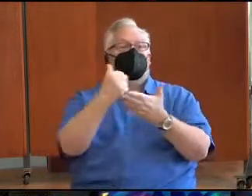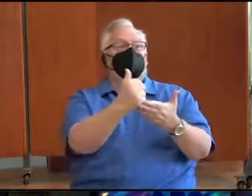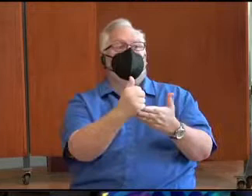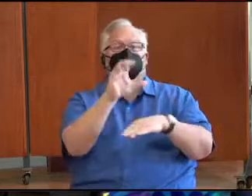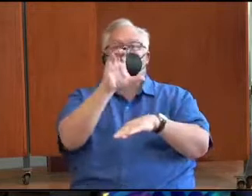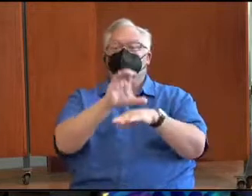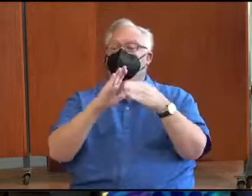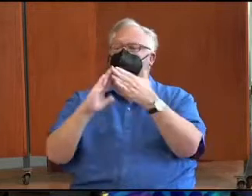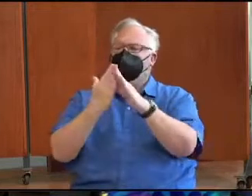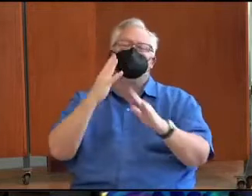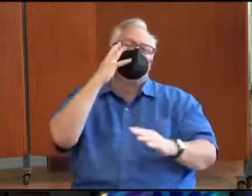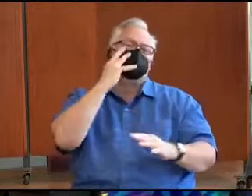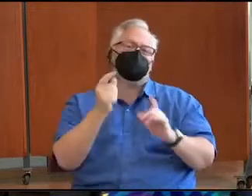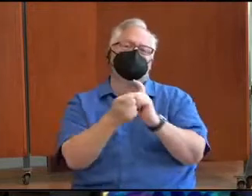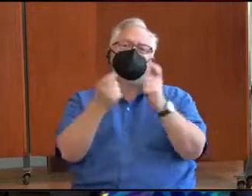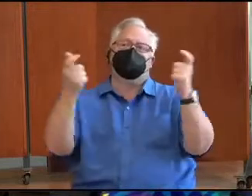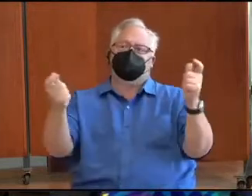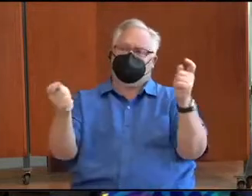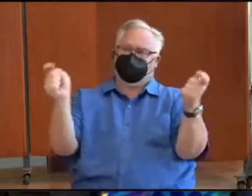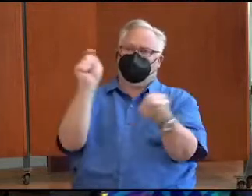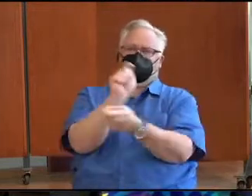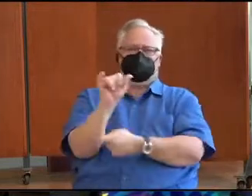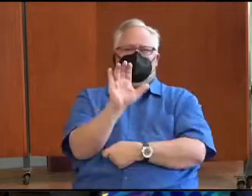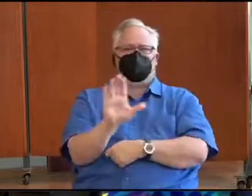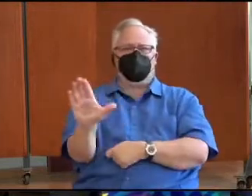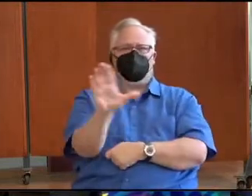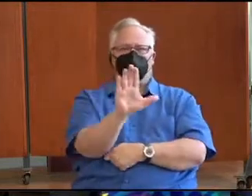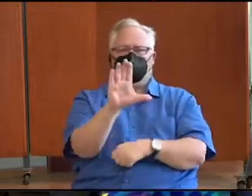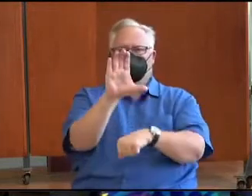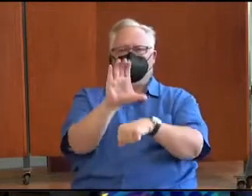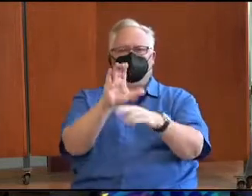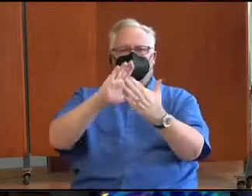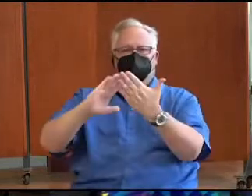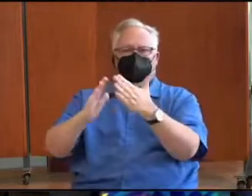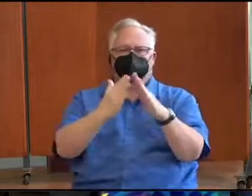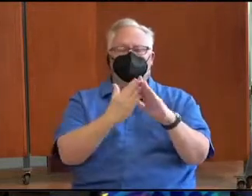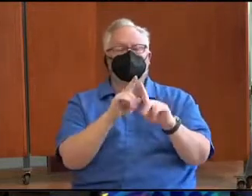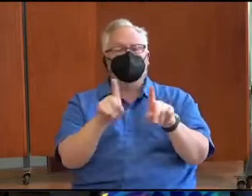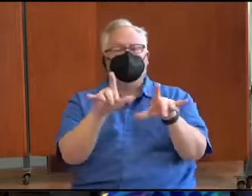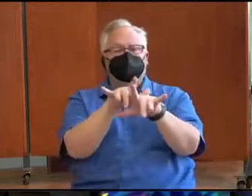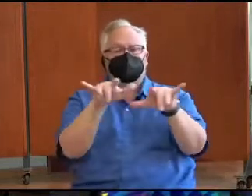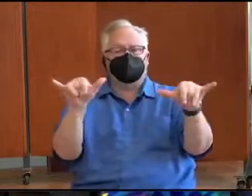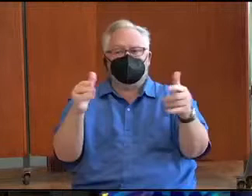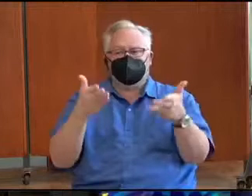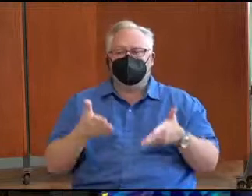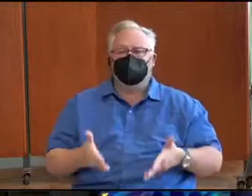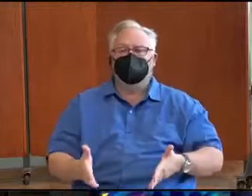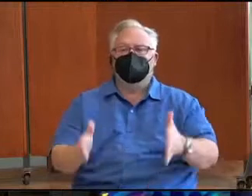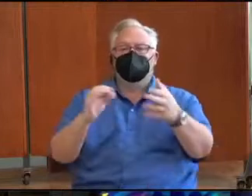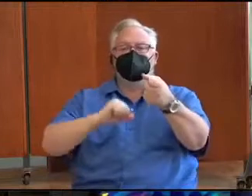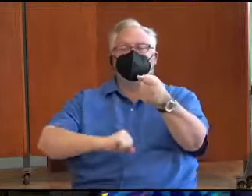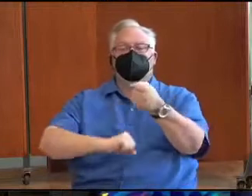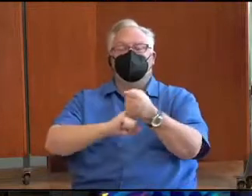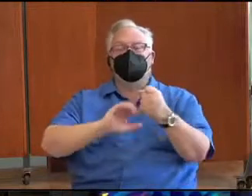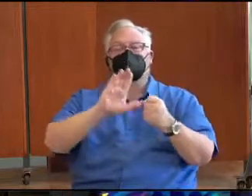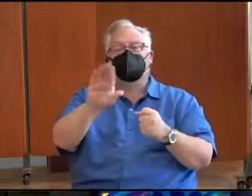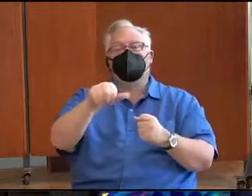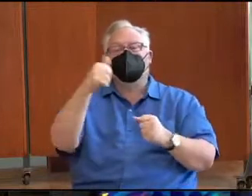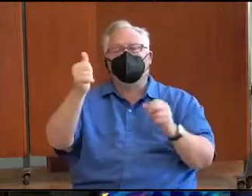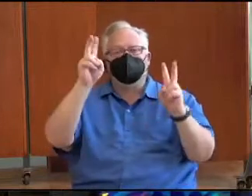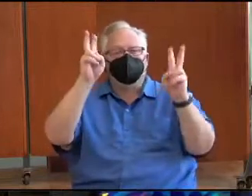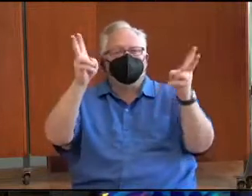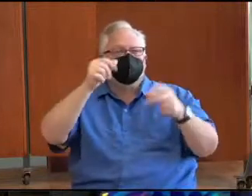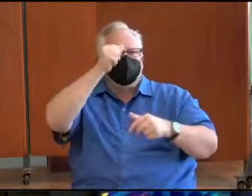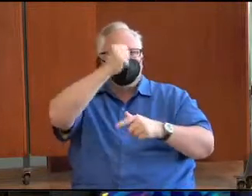your congregation is in this time of transition, but it also allows us to support your sibling UU